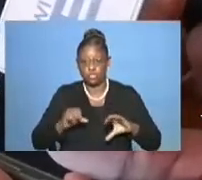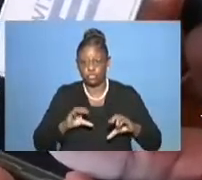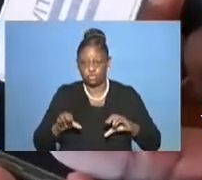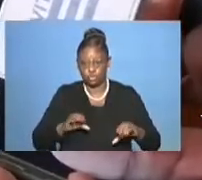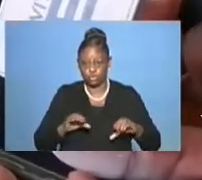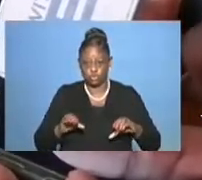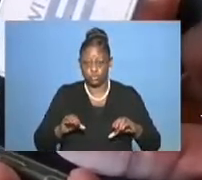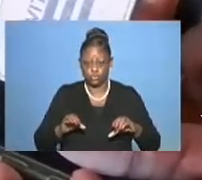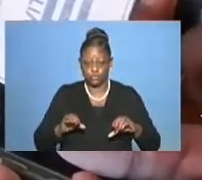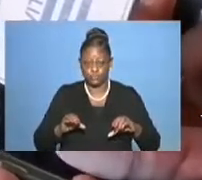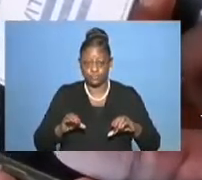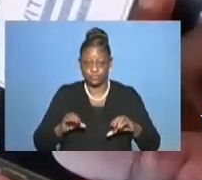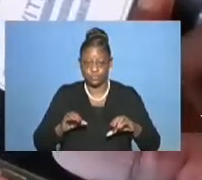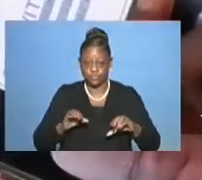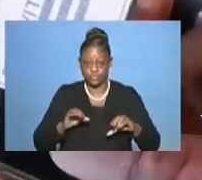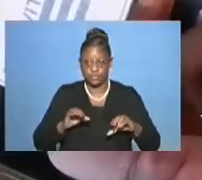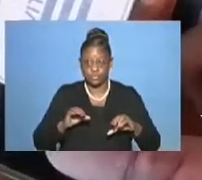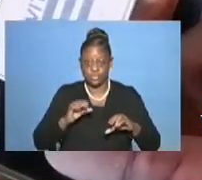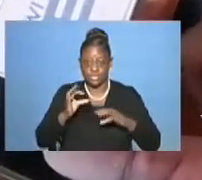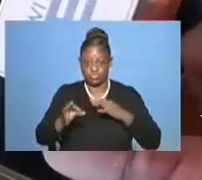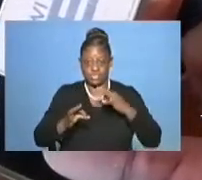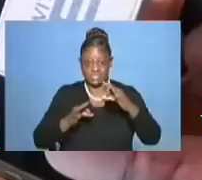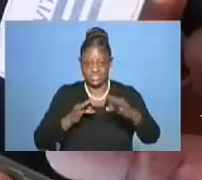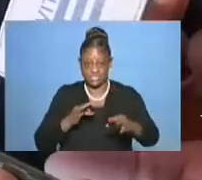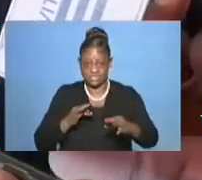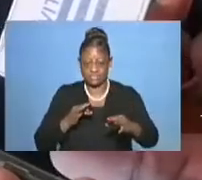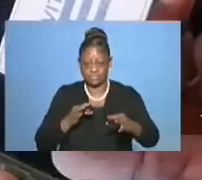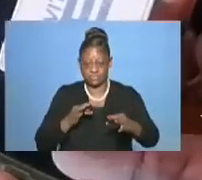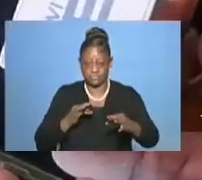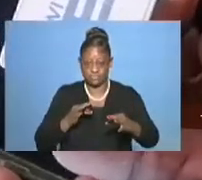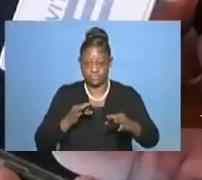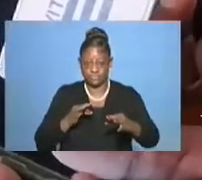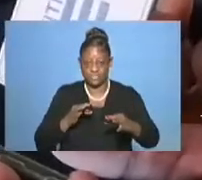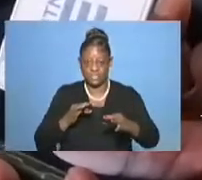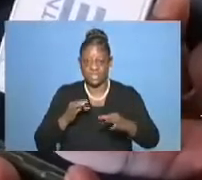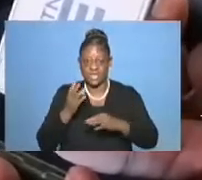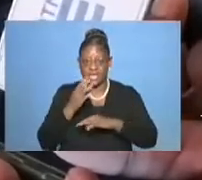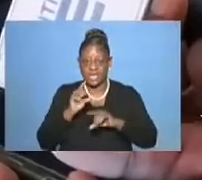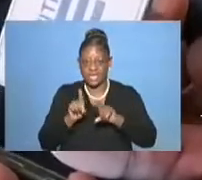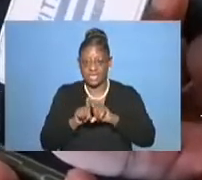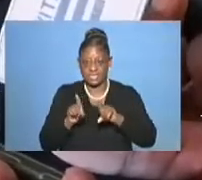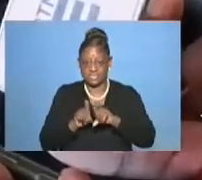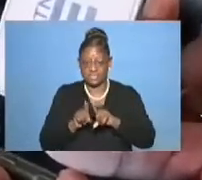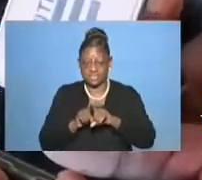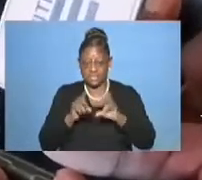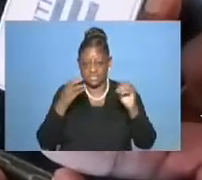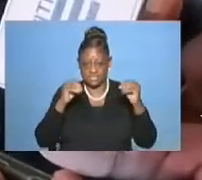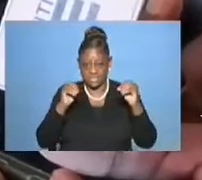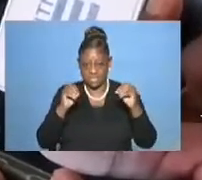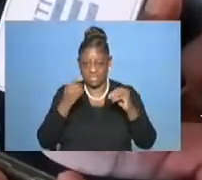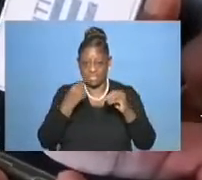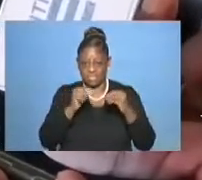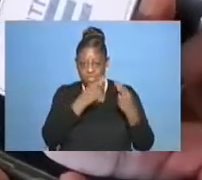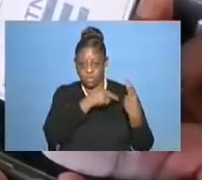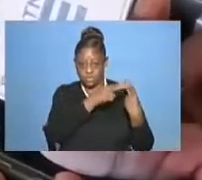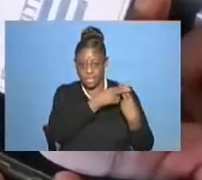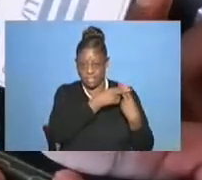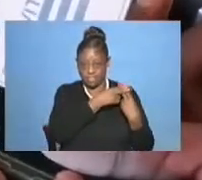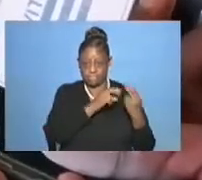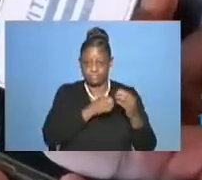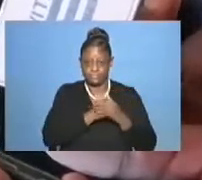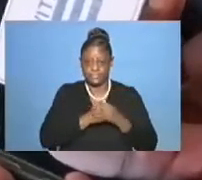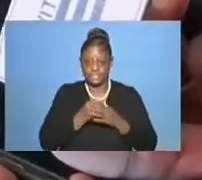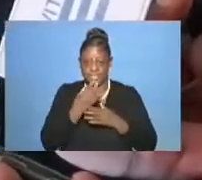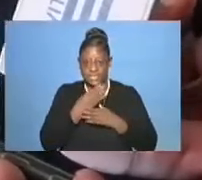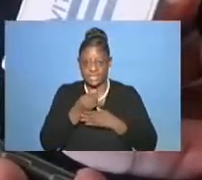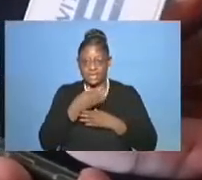a transaction or a pivot as it relates to the Grand Lucayan Resort. That's going to be